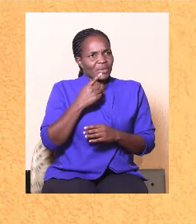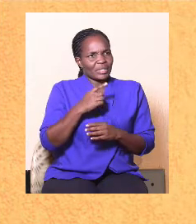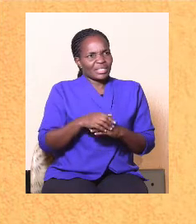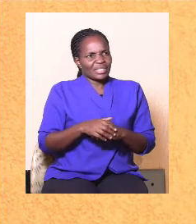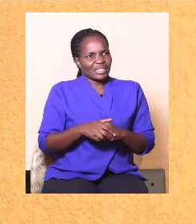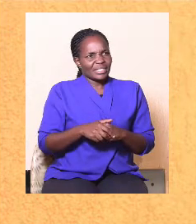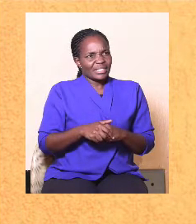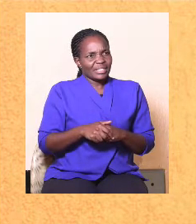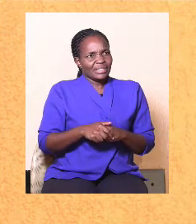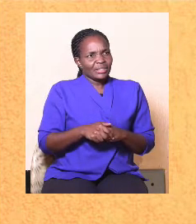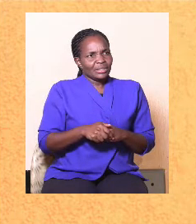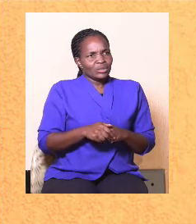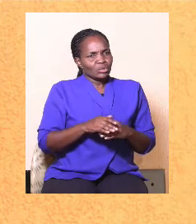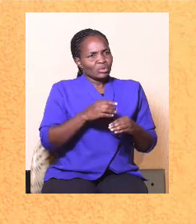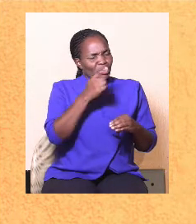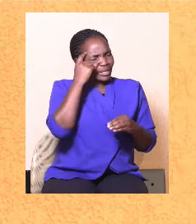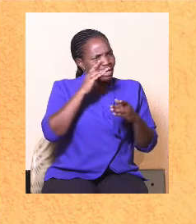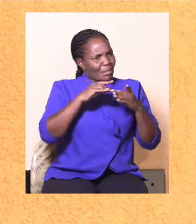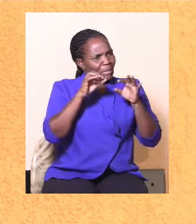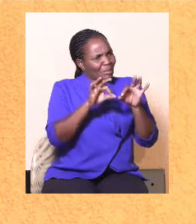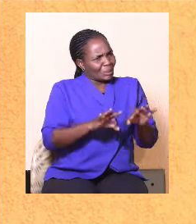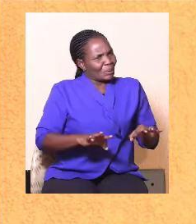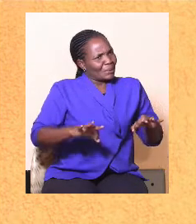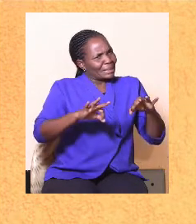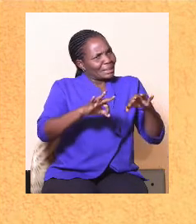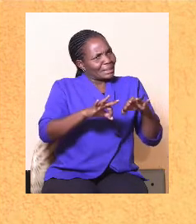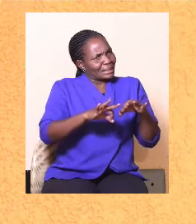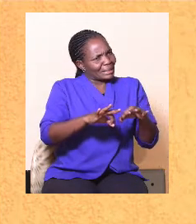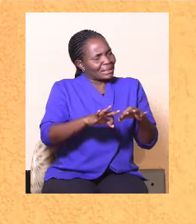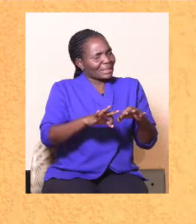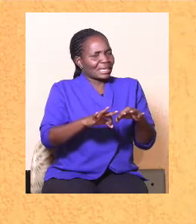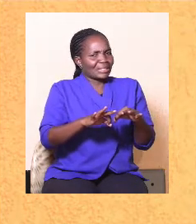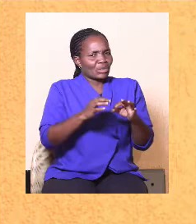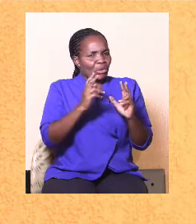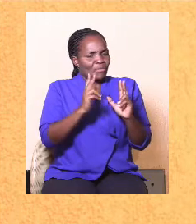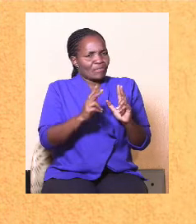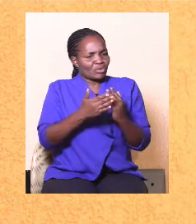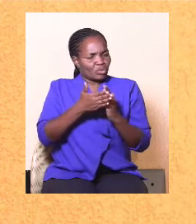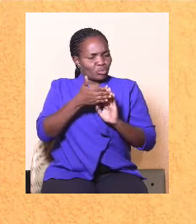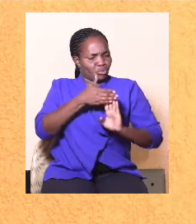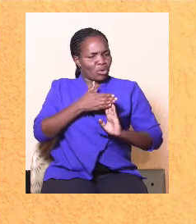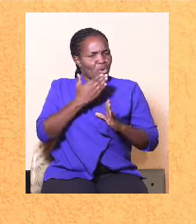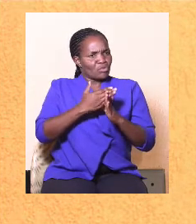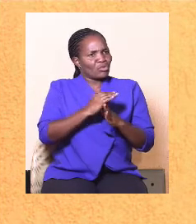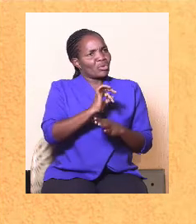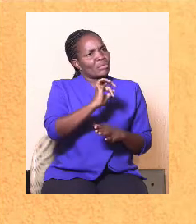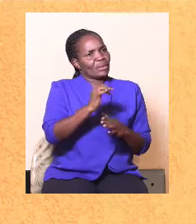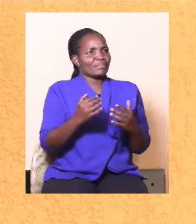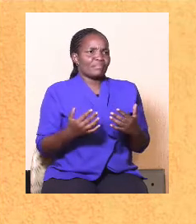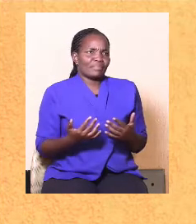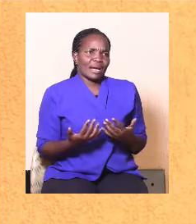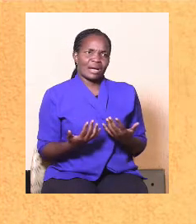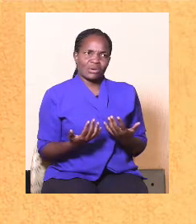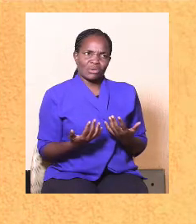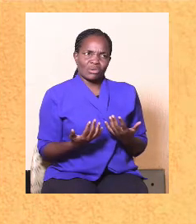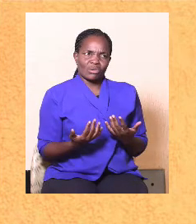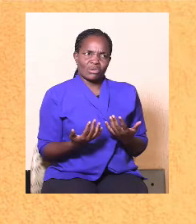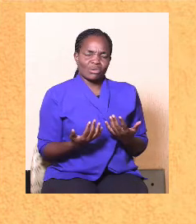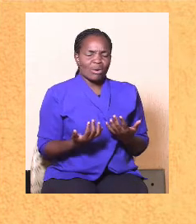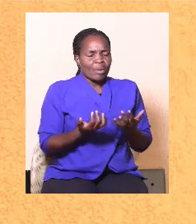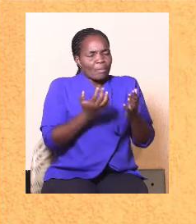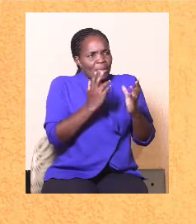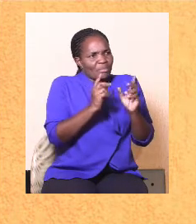ring-fencing jobs in the agricultural sector, which is by far one of the largest employers in the country. I wanted to know whether this is still under consideration